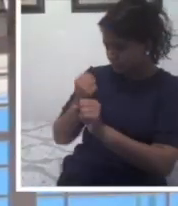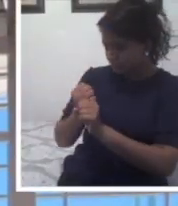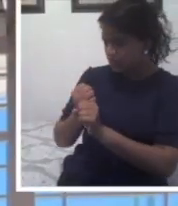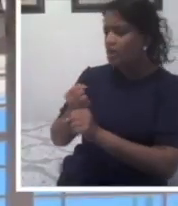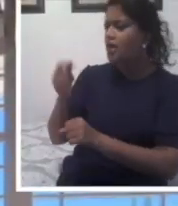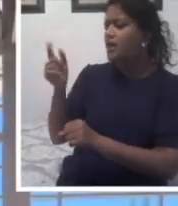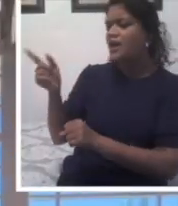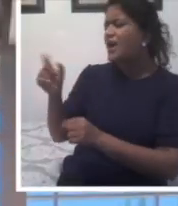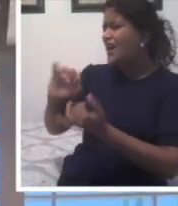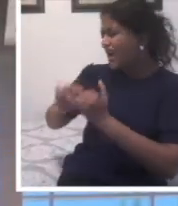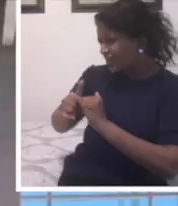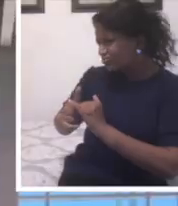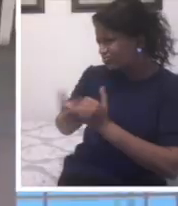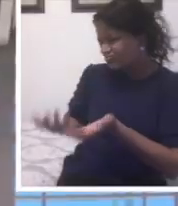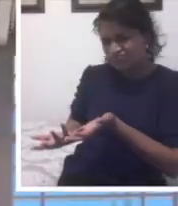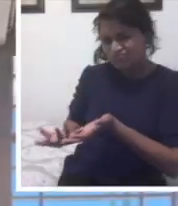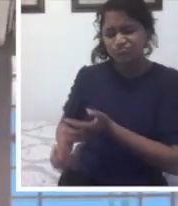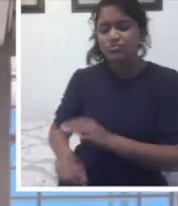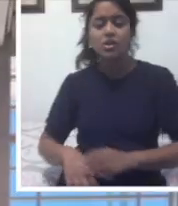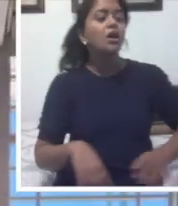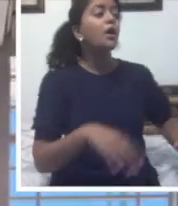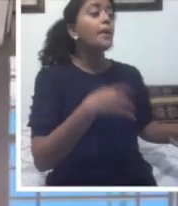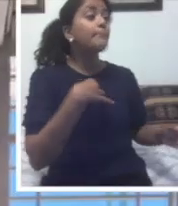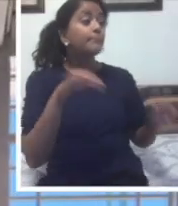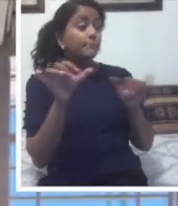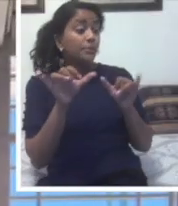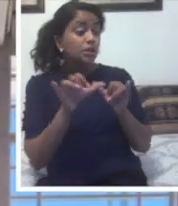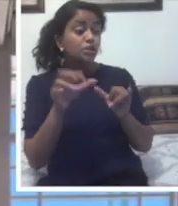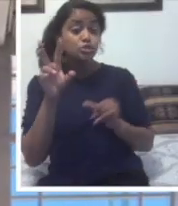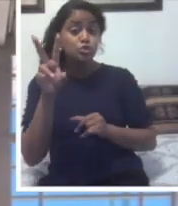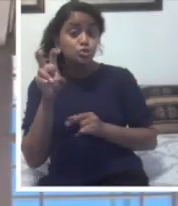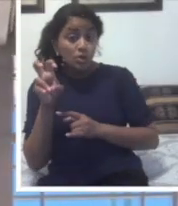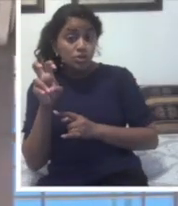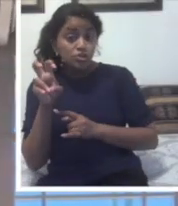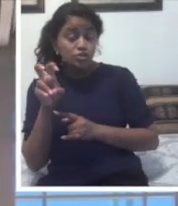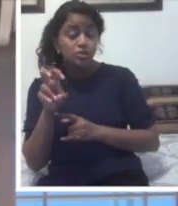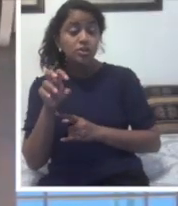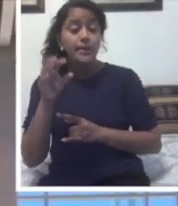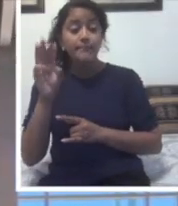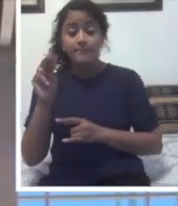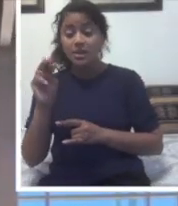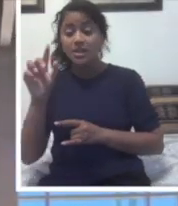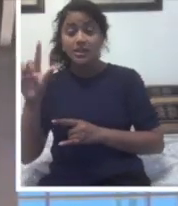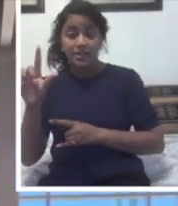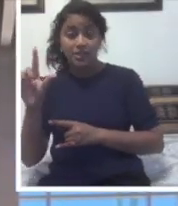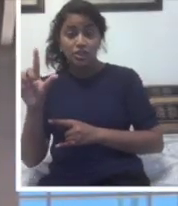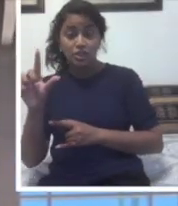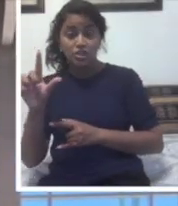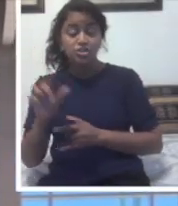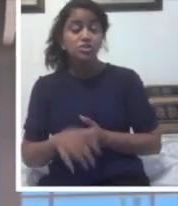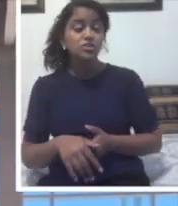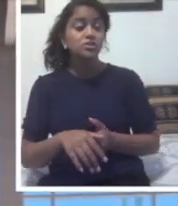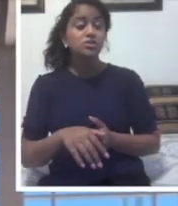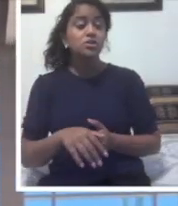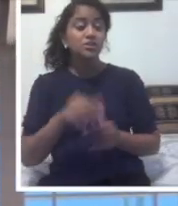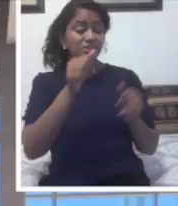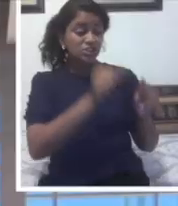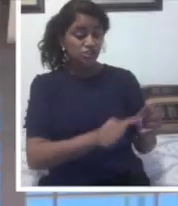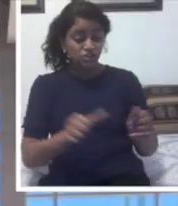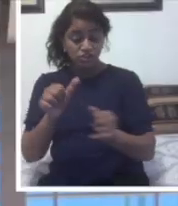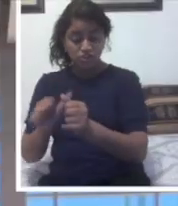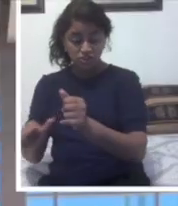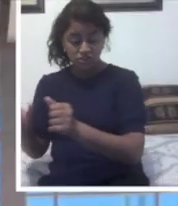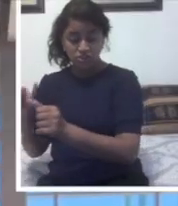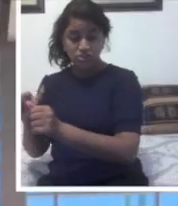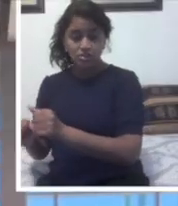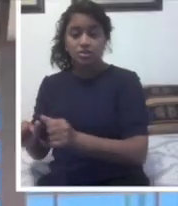So first, I measured 200 milliliters of each food liquid. Then I added the 4 grams of seaweed in powder form, or in